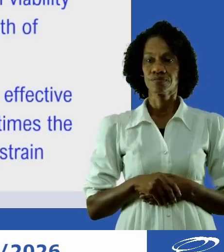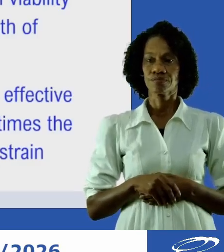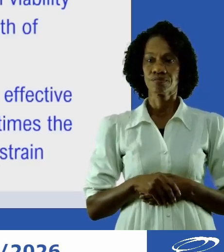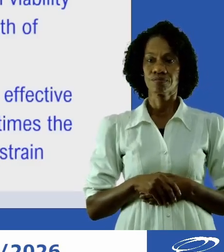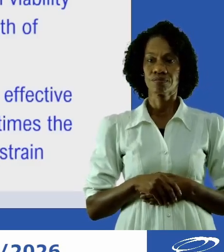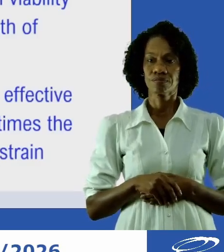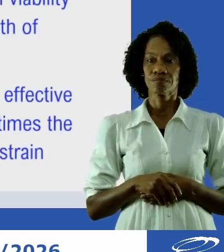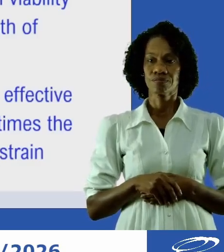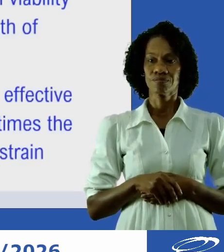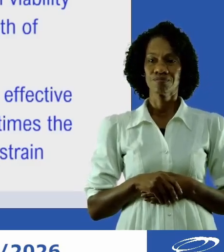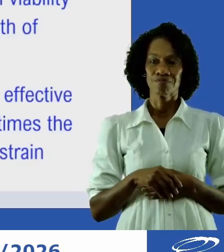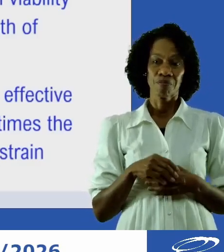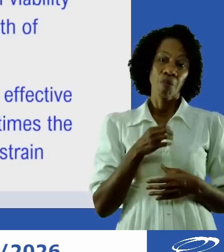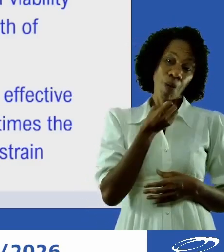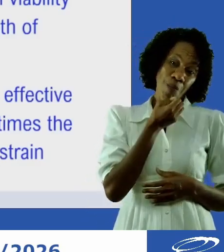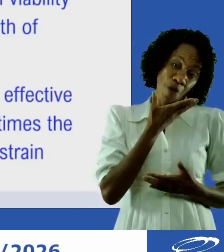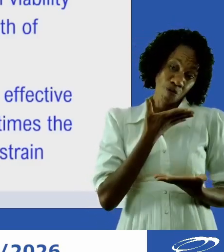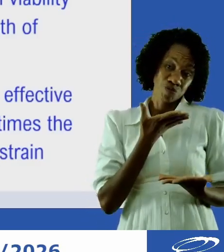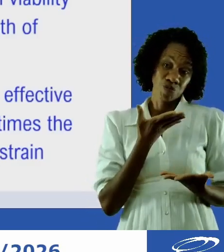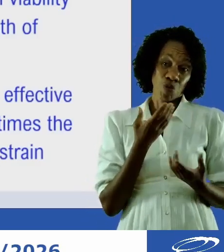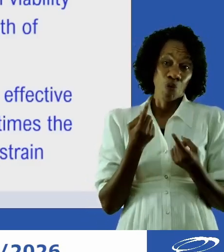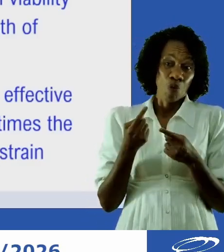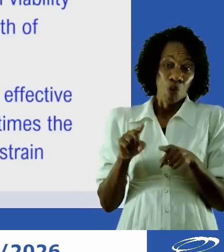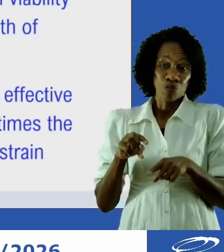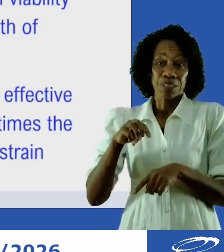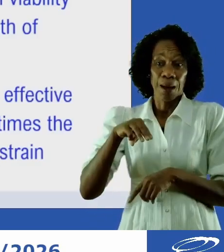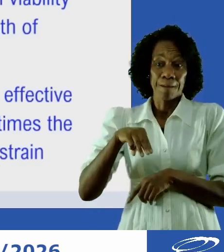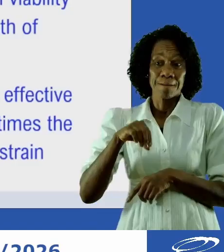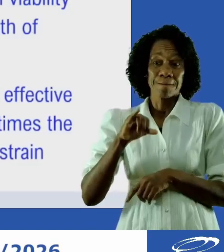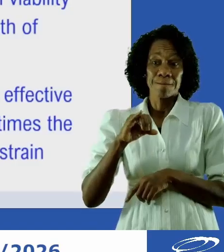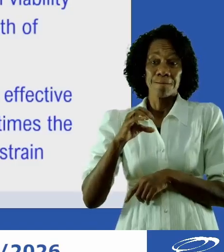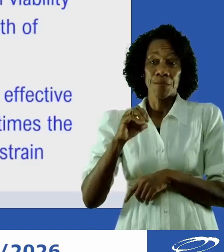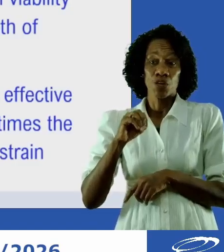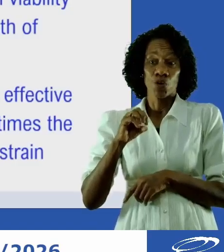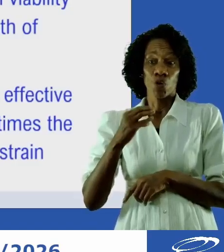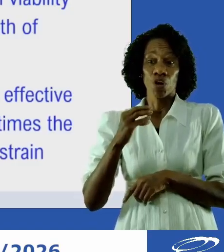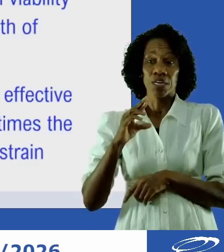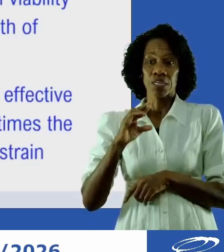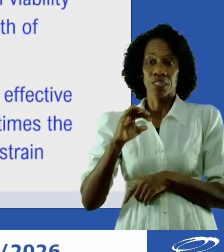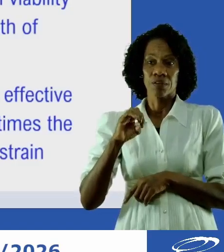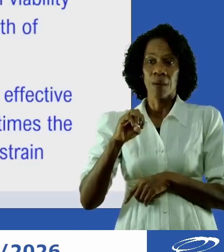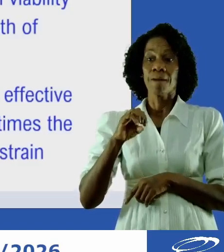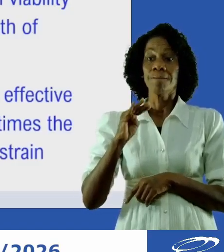this analysis against an MRSA